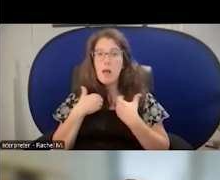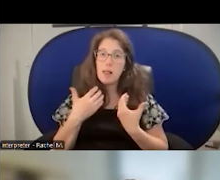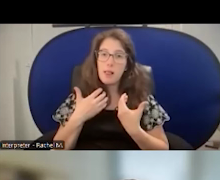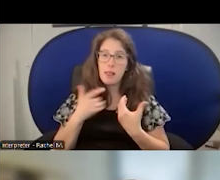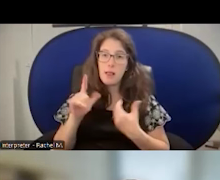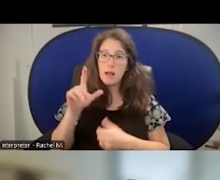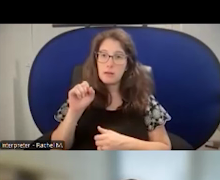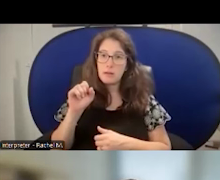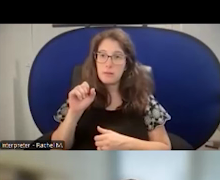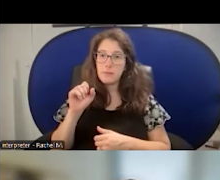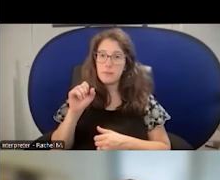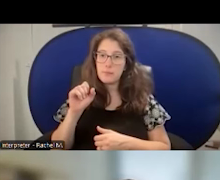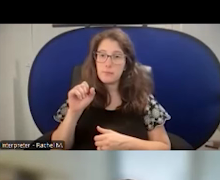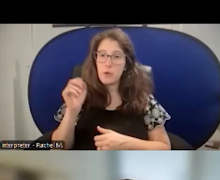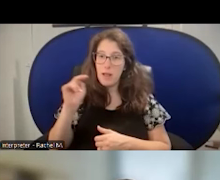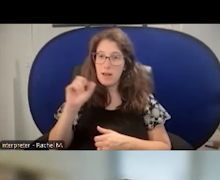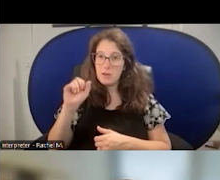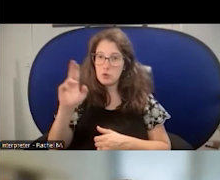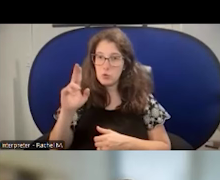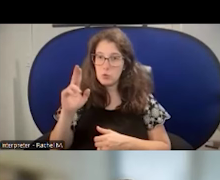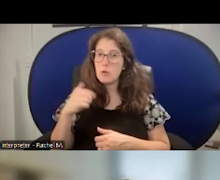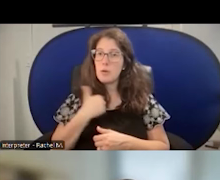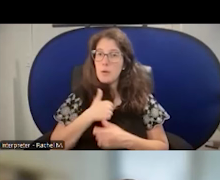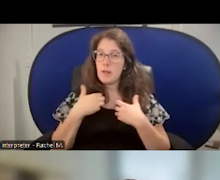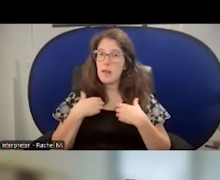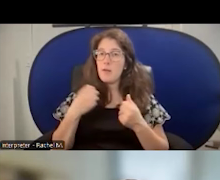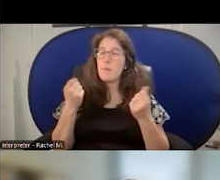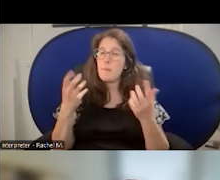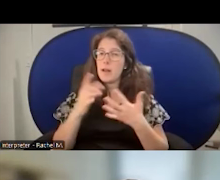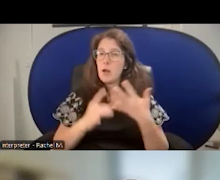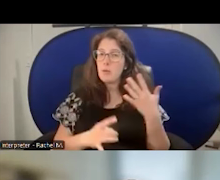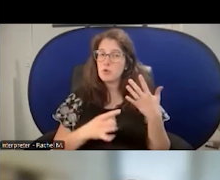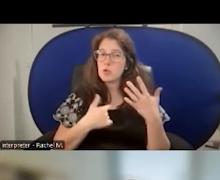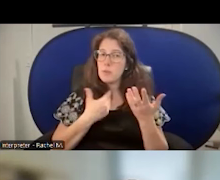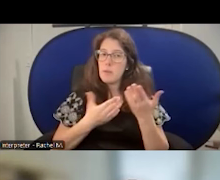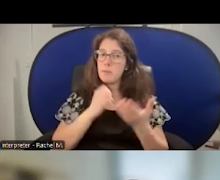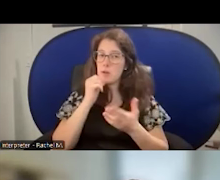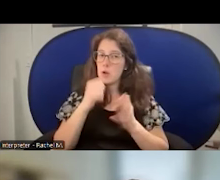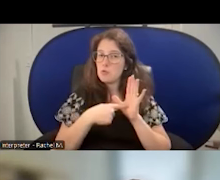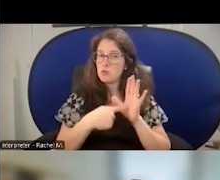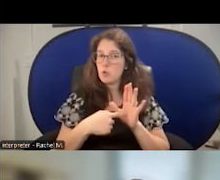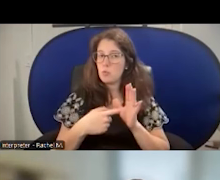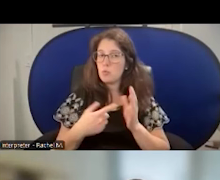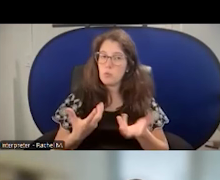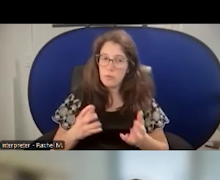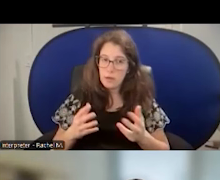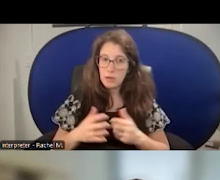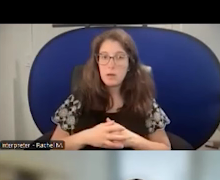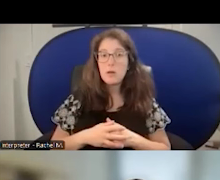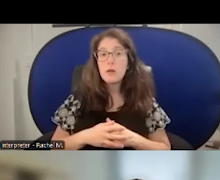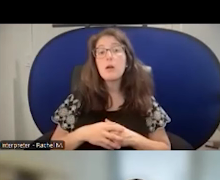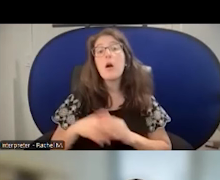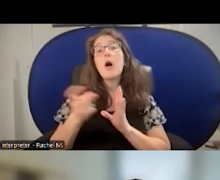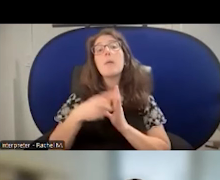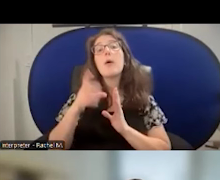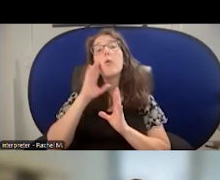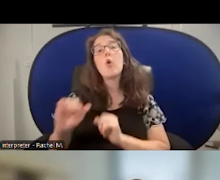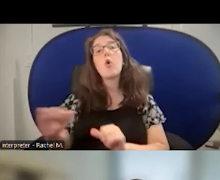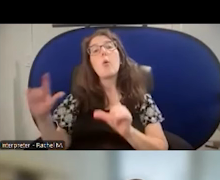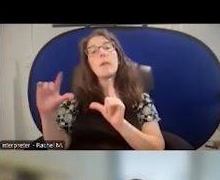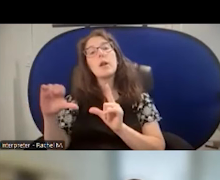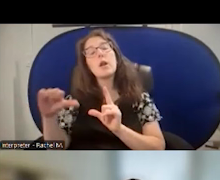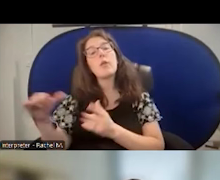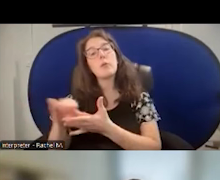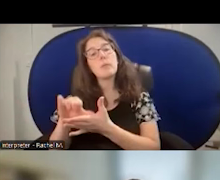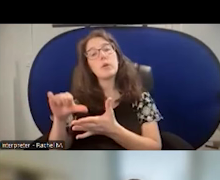several options here that I haven't necessarily highlighted. Automatic opens the link on another page. So the student